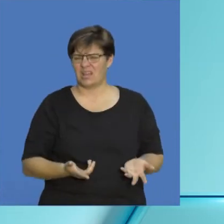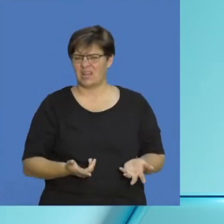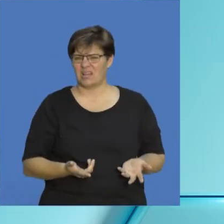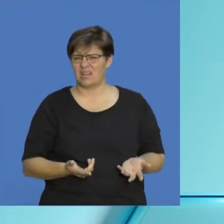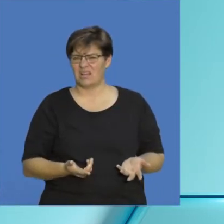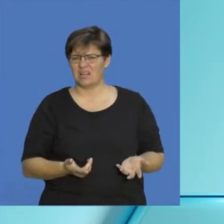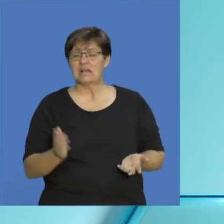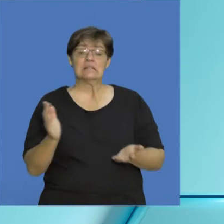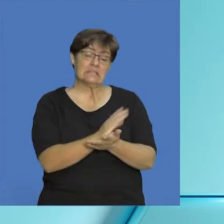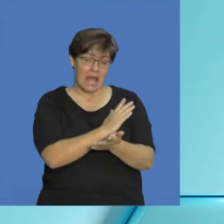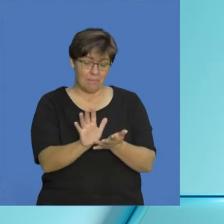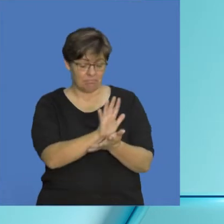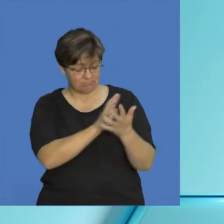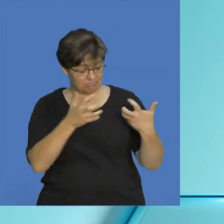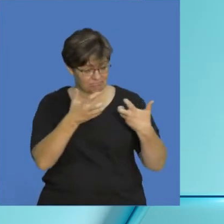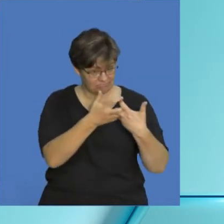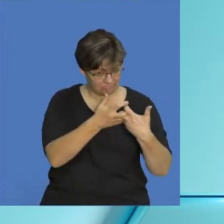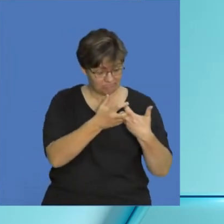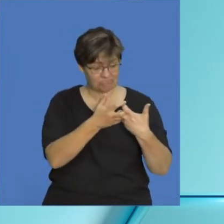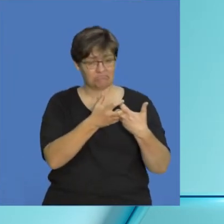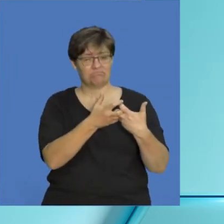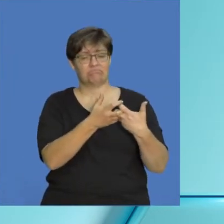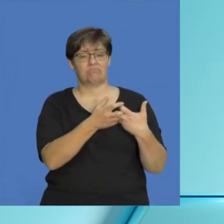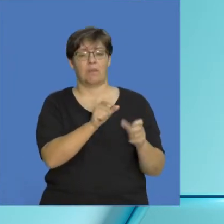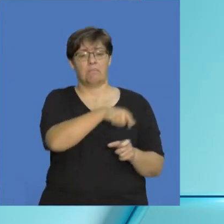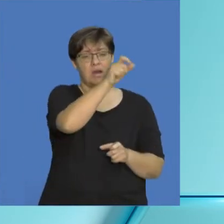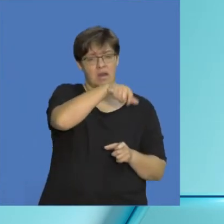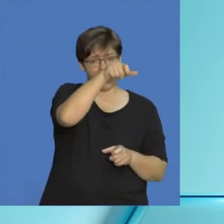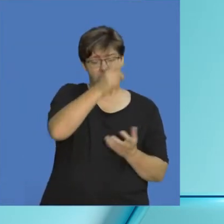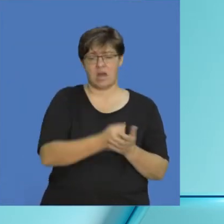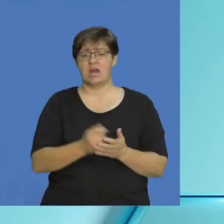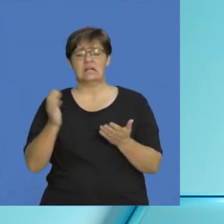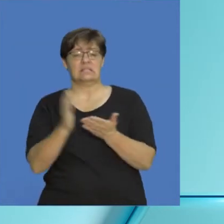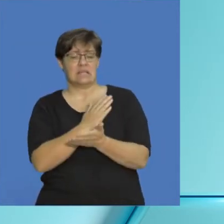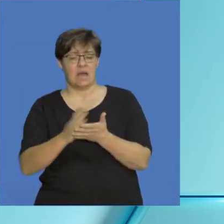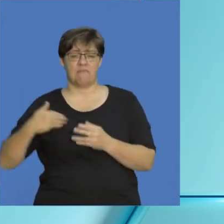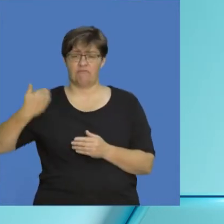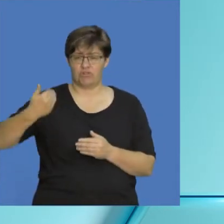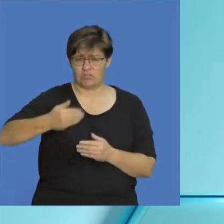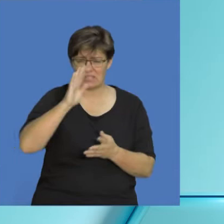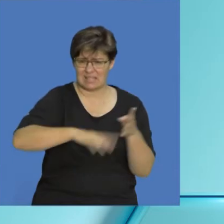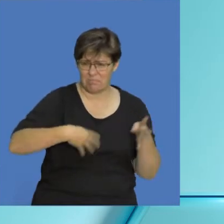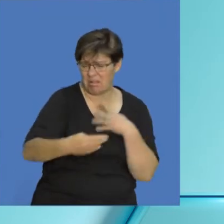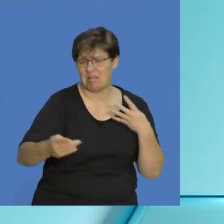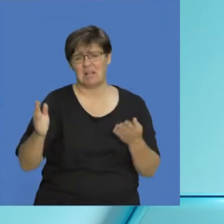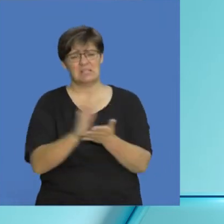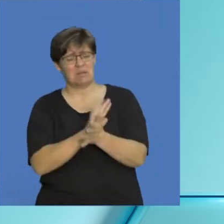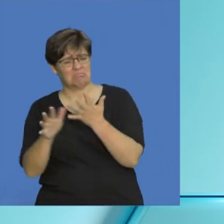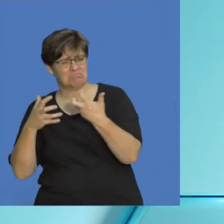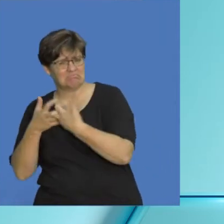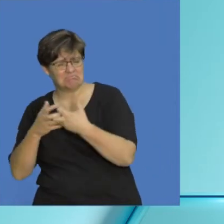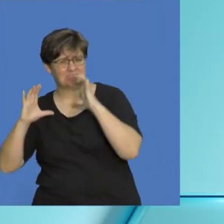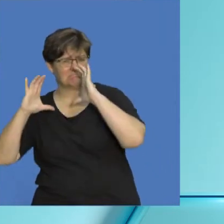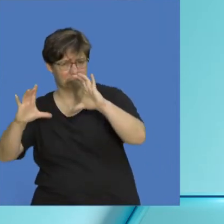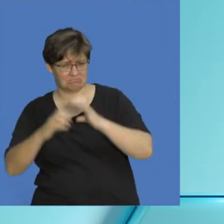of data suitable to have a pie chart, some suitable to have frequency table. And you can see, for example, with